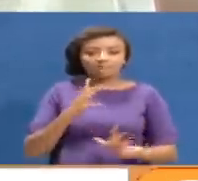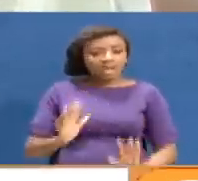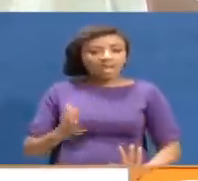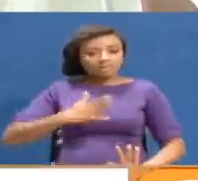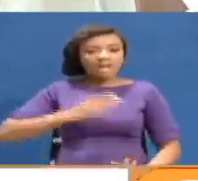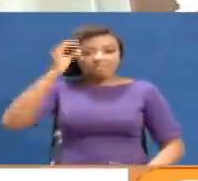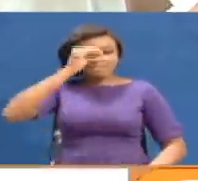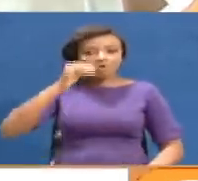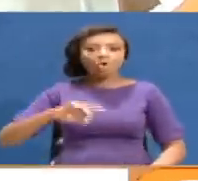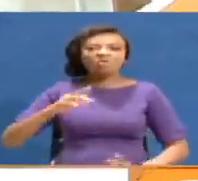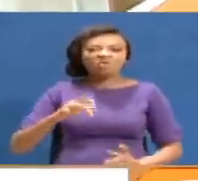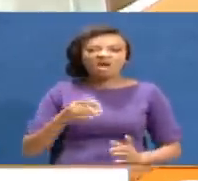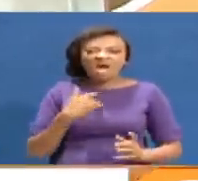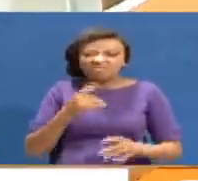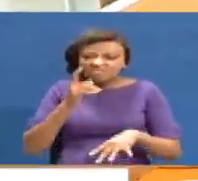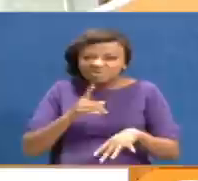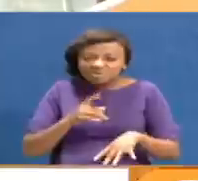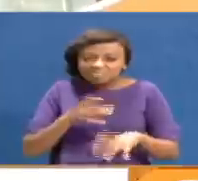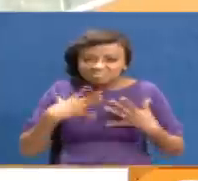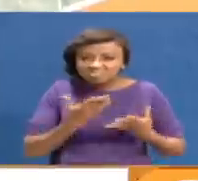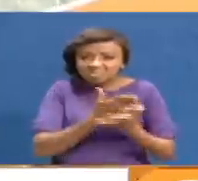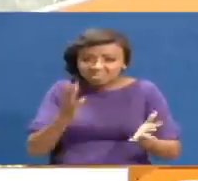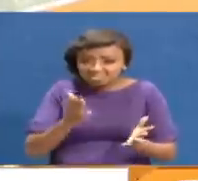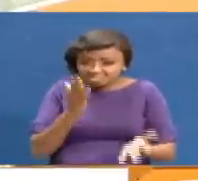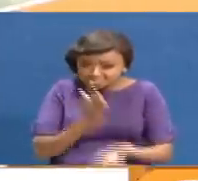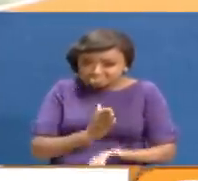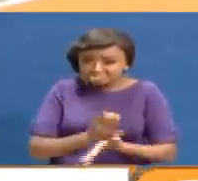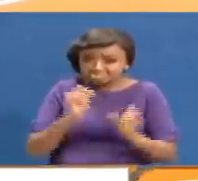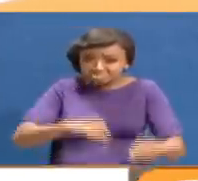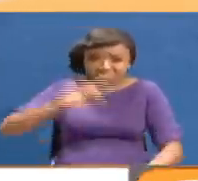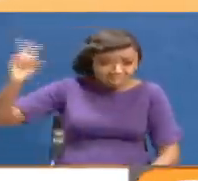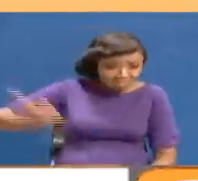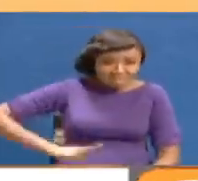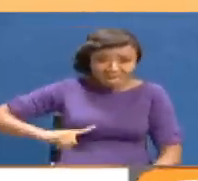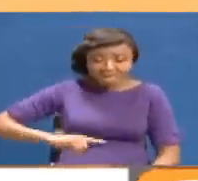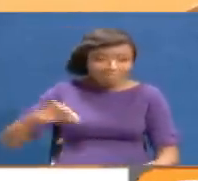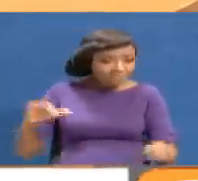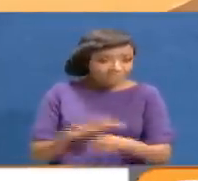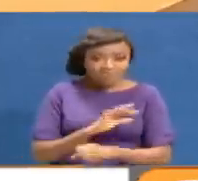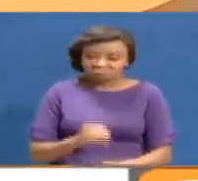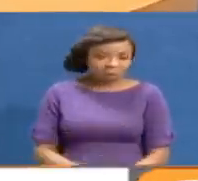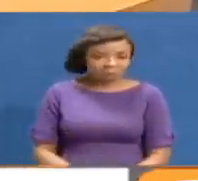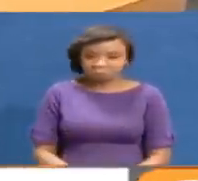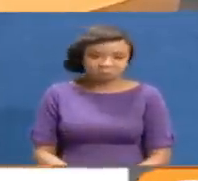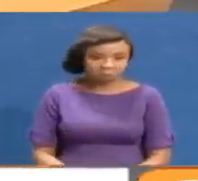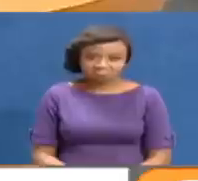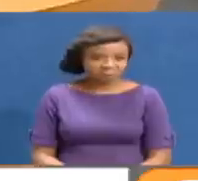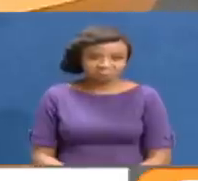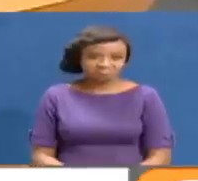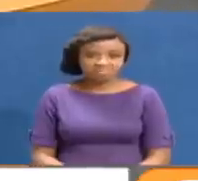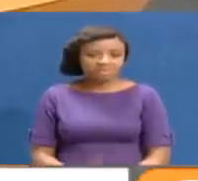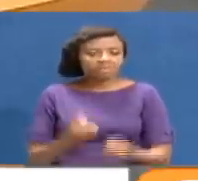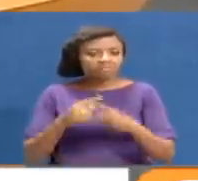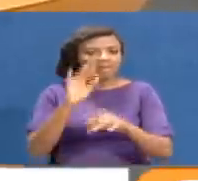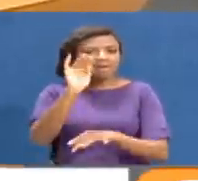have been incorporated as I wanted. So when political parties have a say in a selection of IEBC officials, how fair is